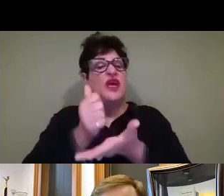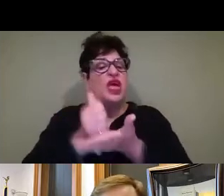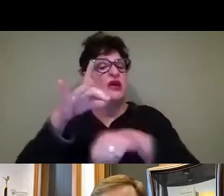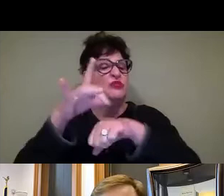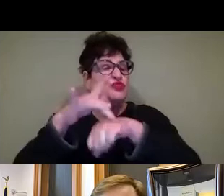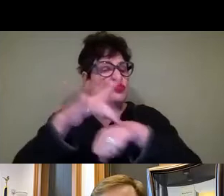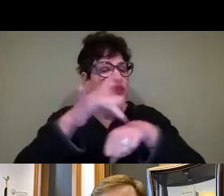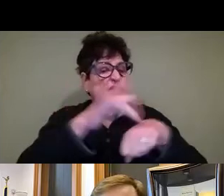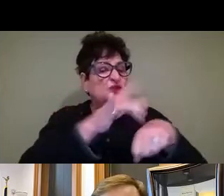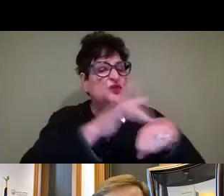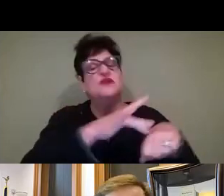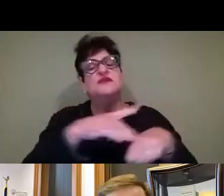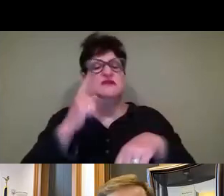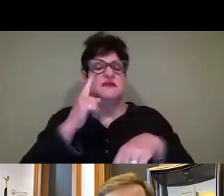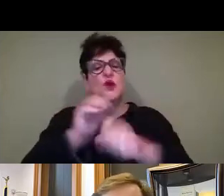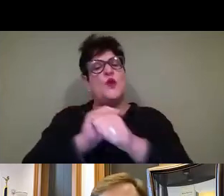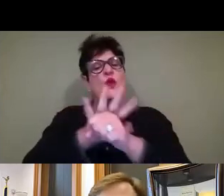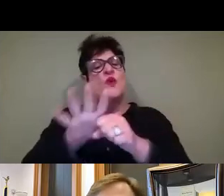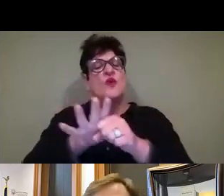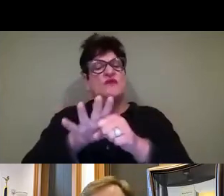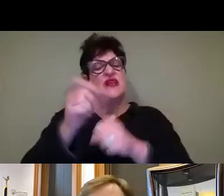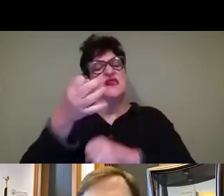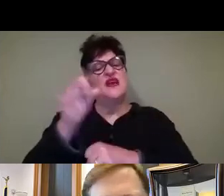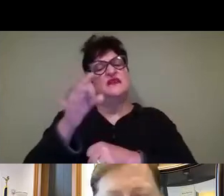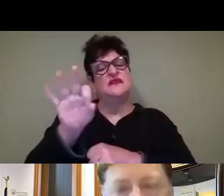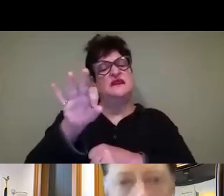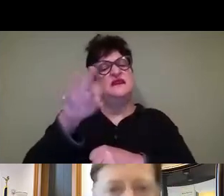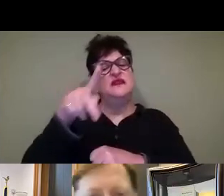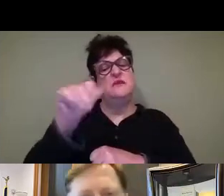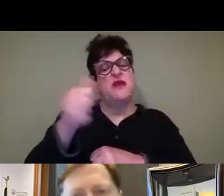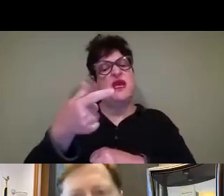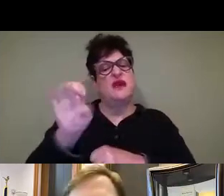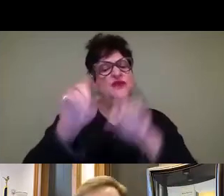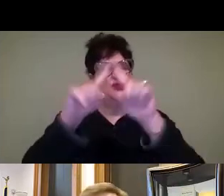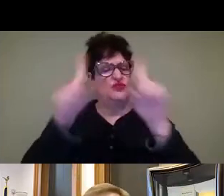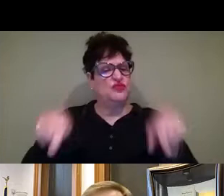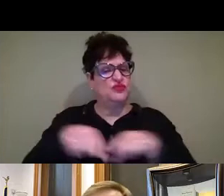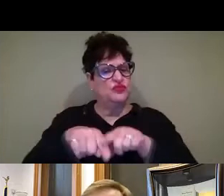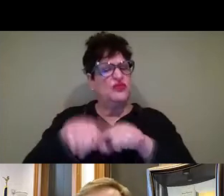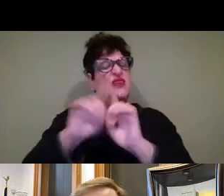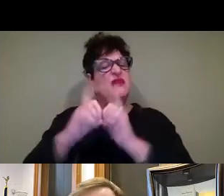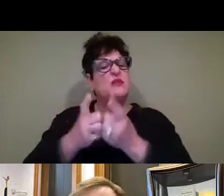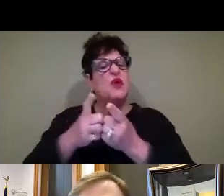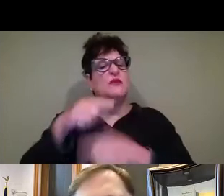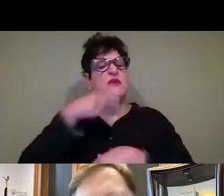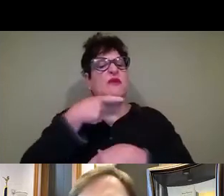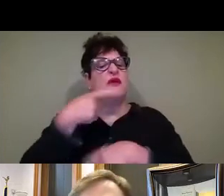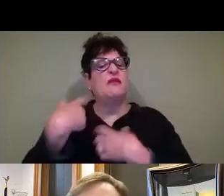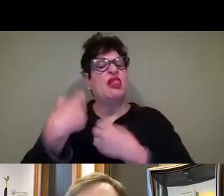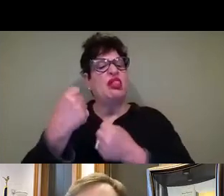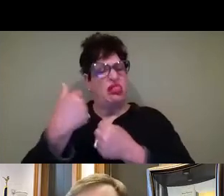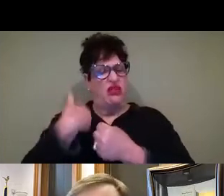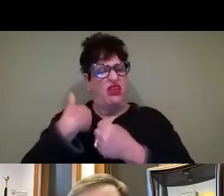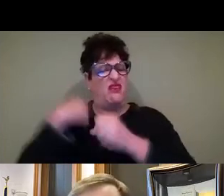Haven COVID-19 page. Our Department of Public Health also issued some guidance and recommendations. And of course, our Center for